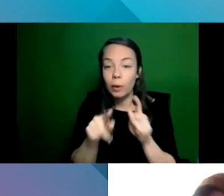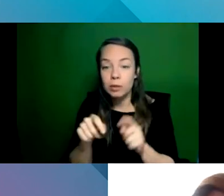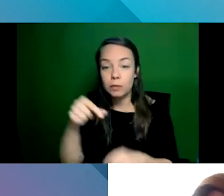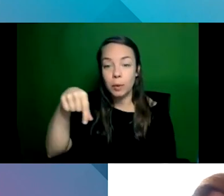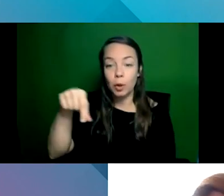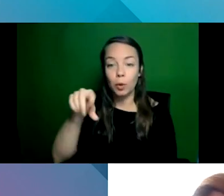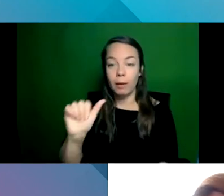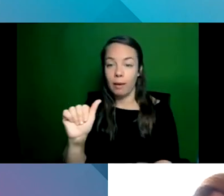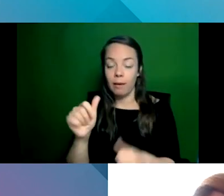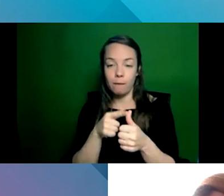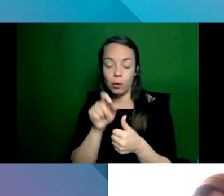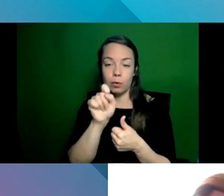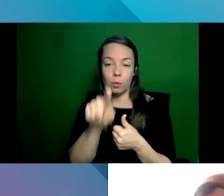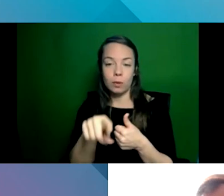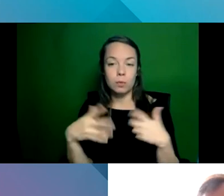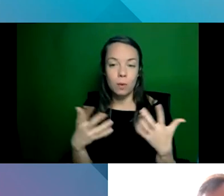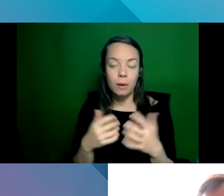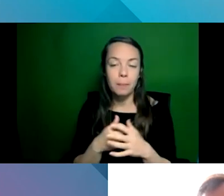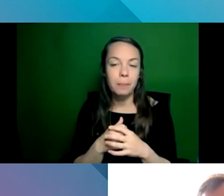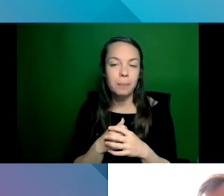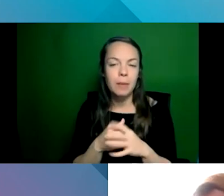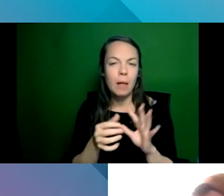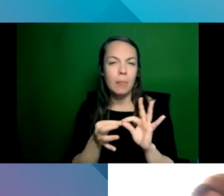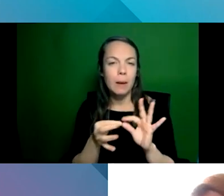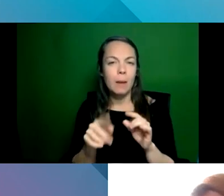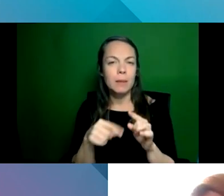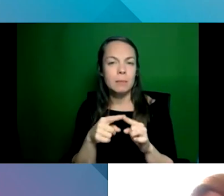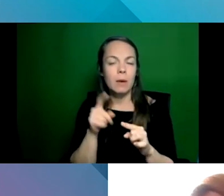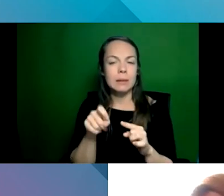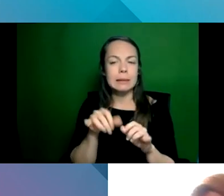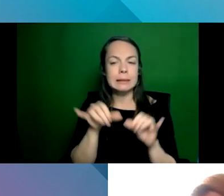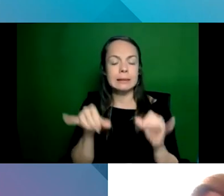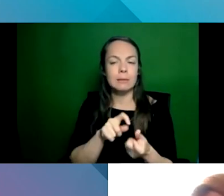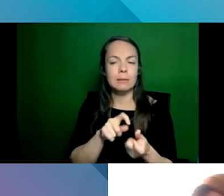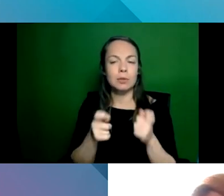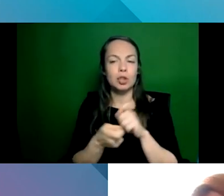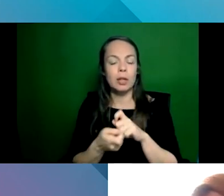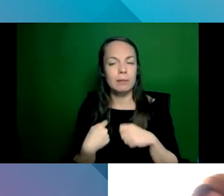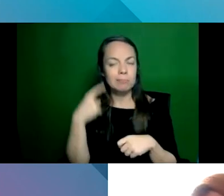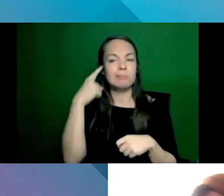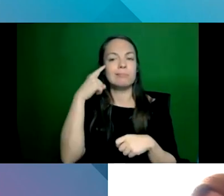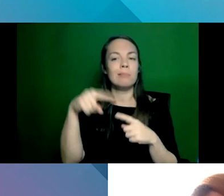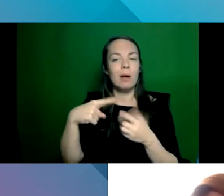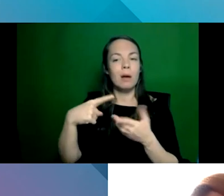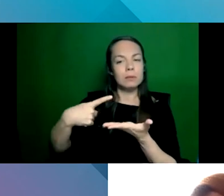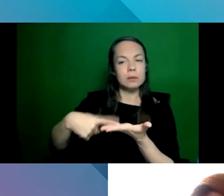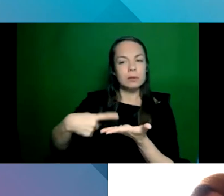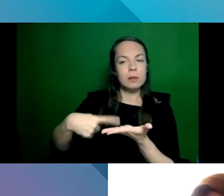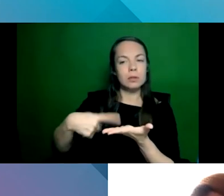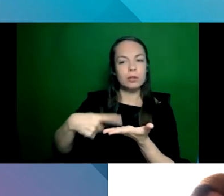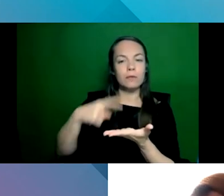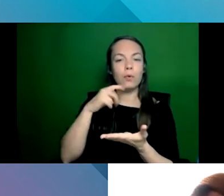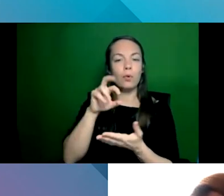the first question is, the comments about needing systems change made me think about discussions to make restorative justice